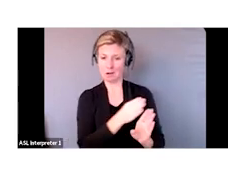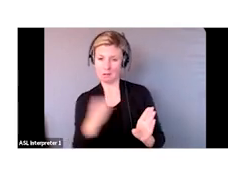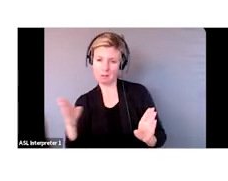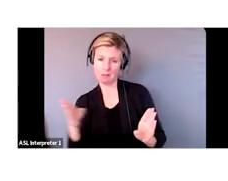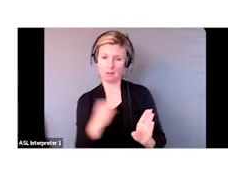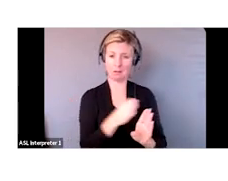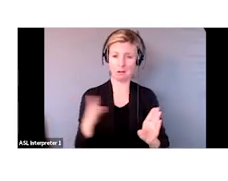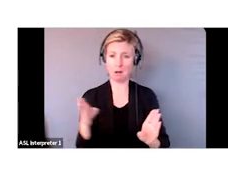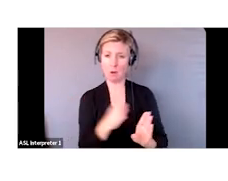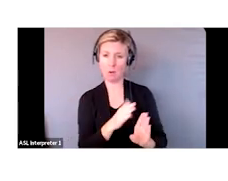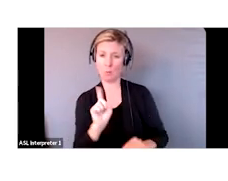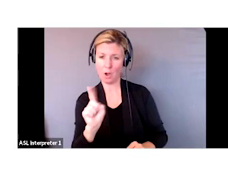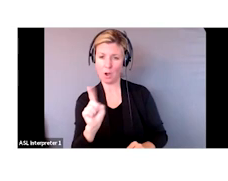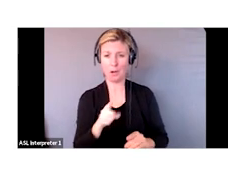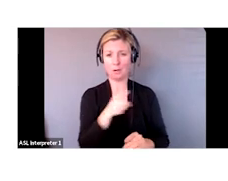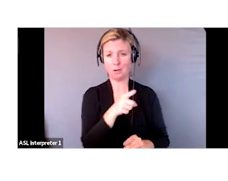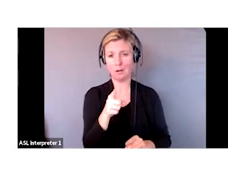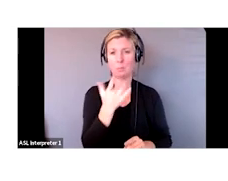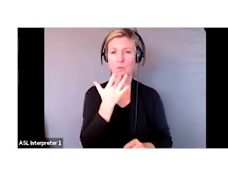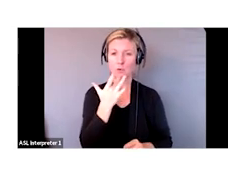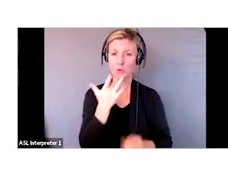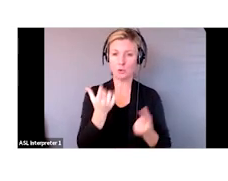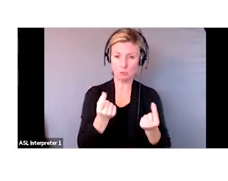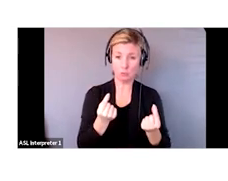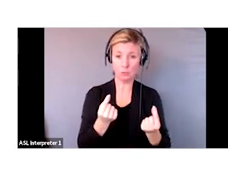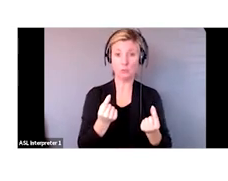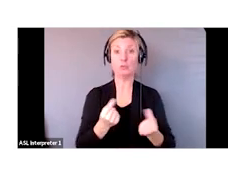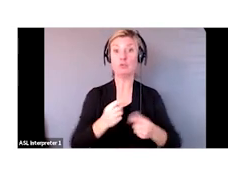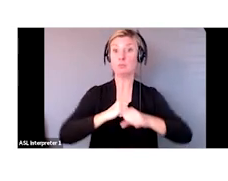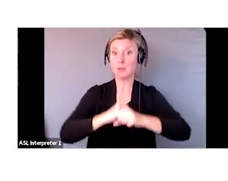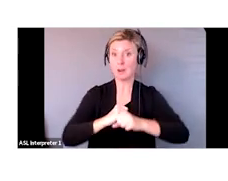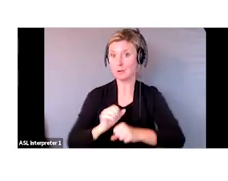order to protect your patentable technology.